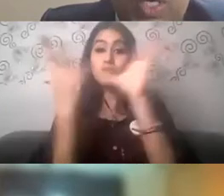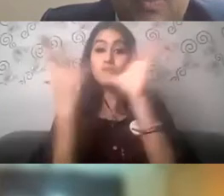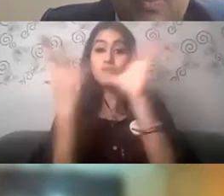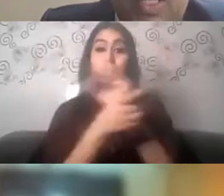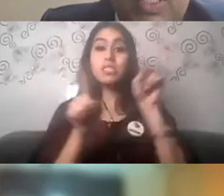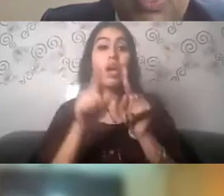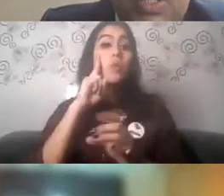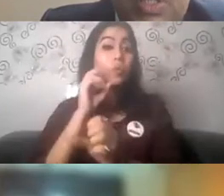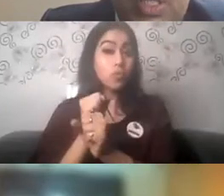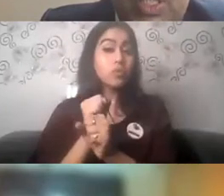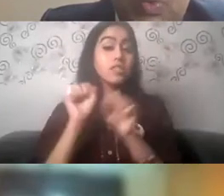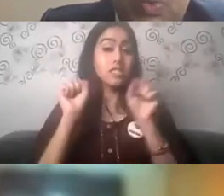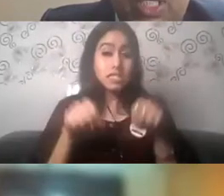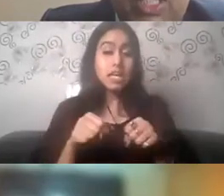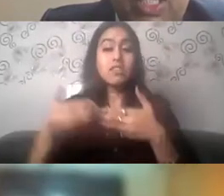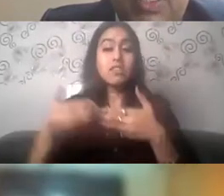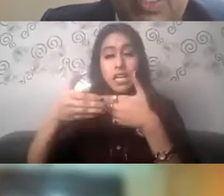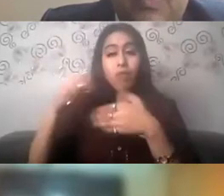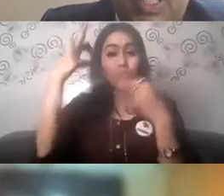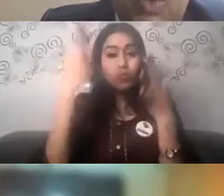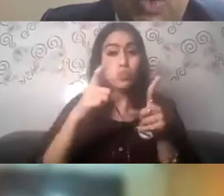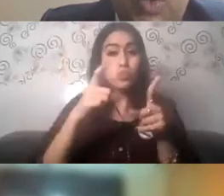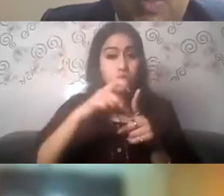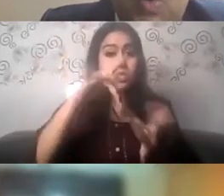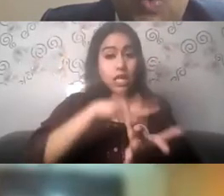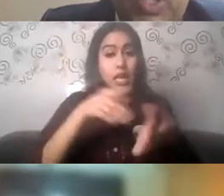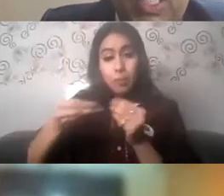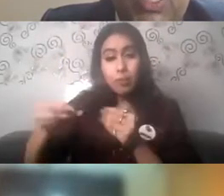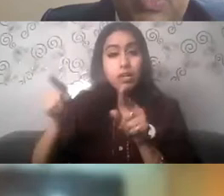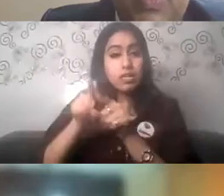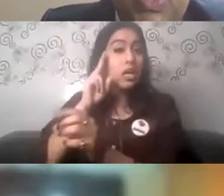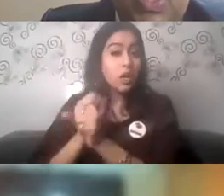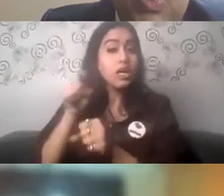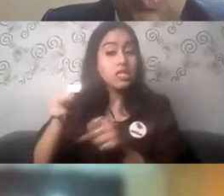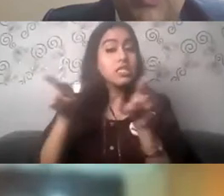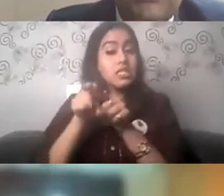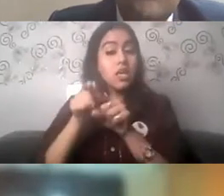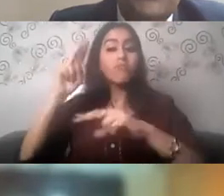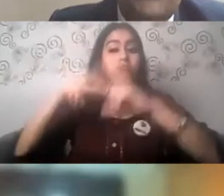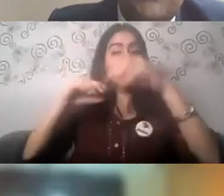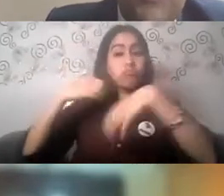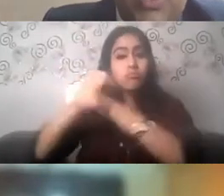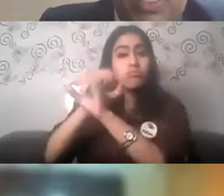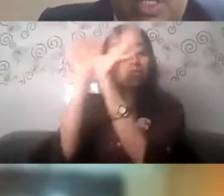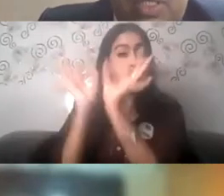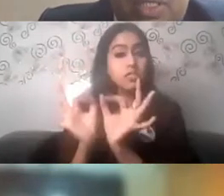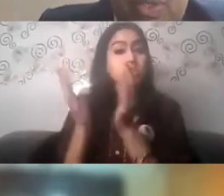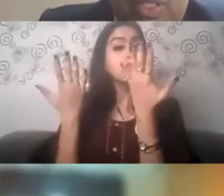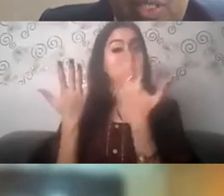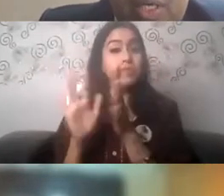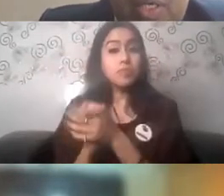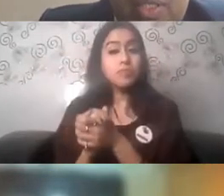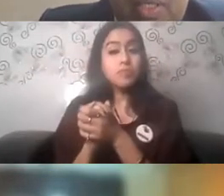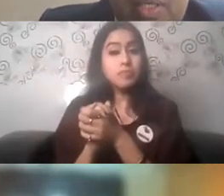Gurugram. It's near to New Delhi, and we are looking support to create this infrastructure. So global resource center